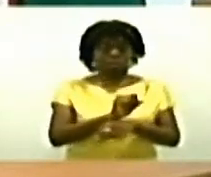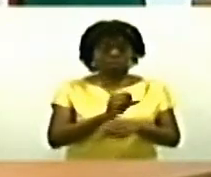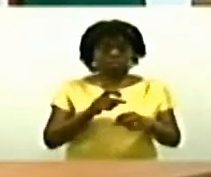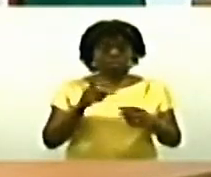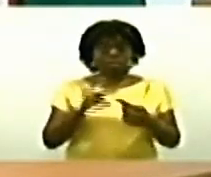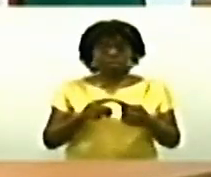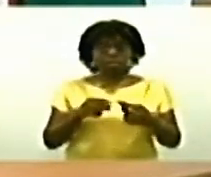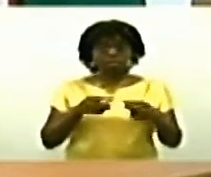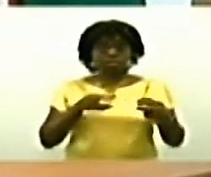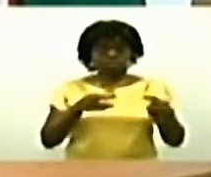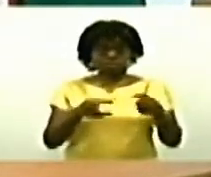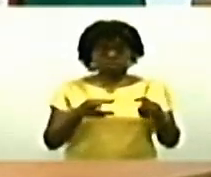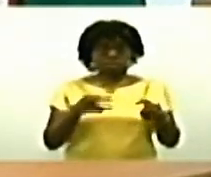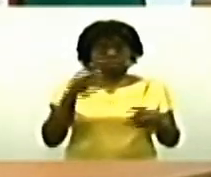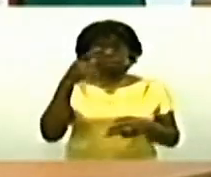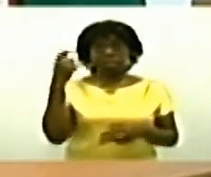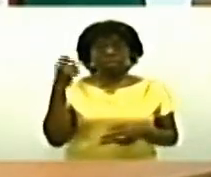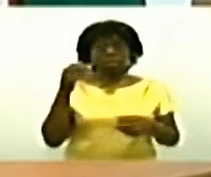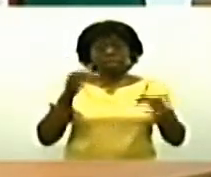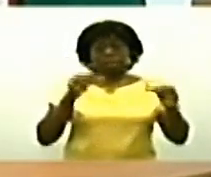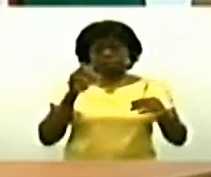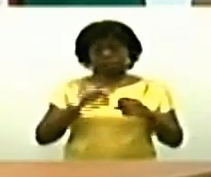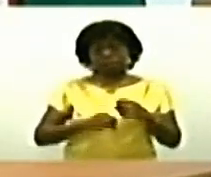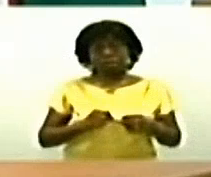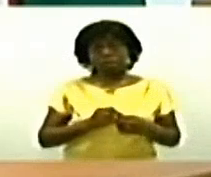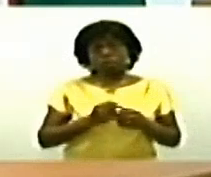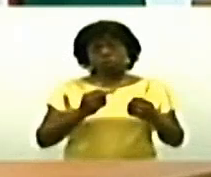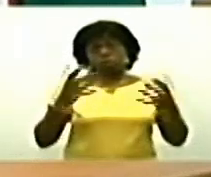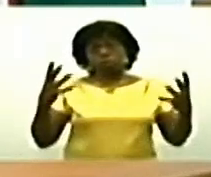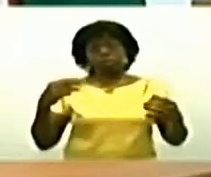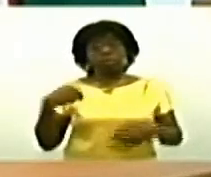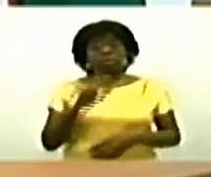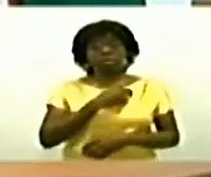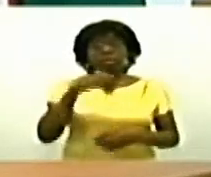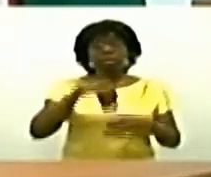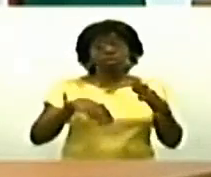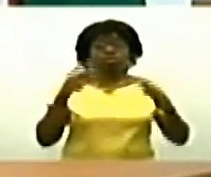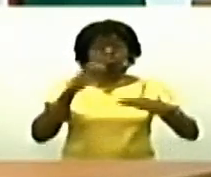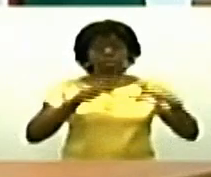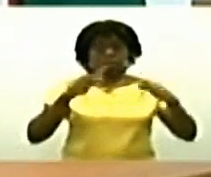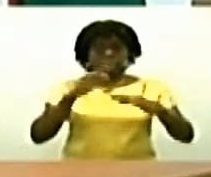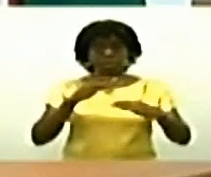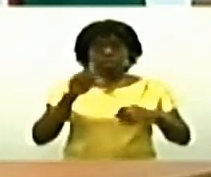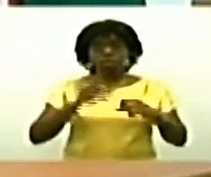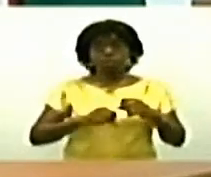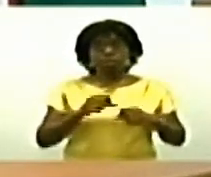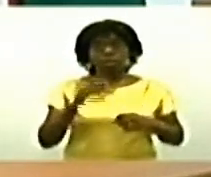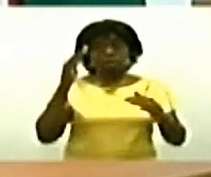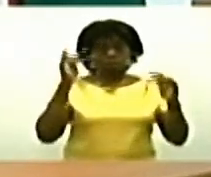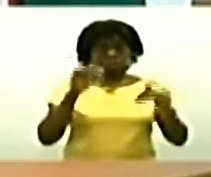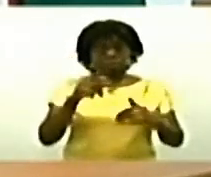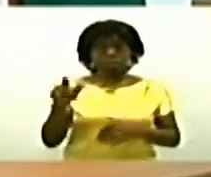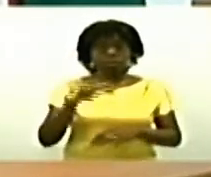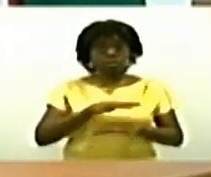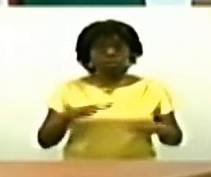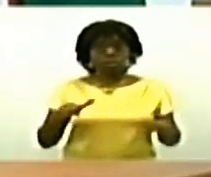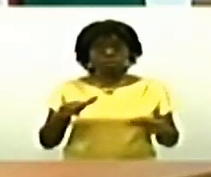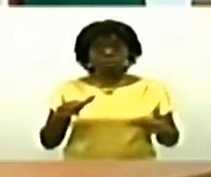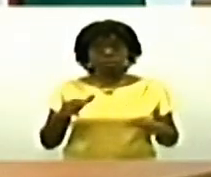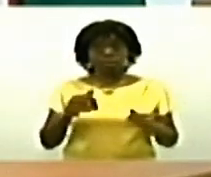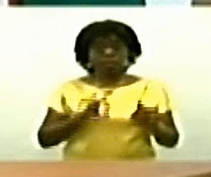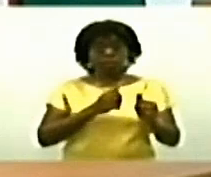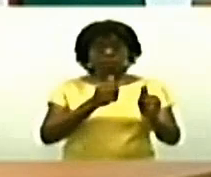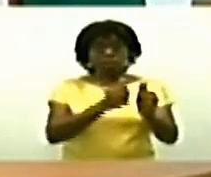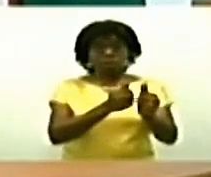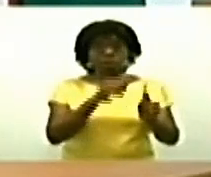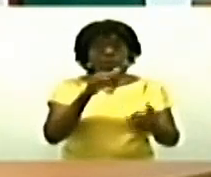Because if you do, then a whole lot of us will be in trouble. So I hope you don't follow